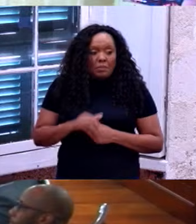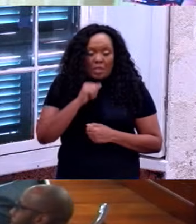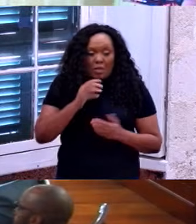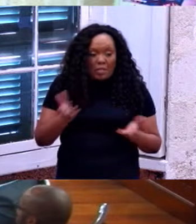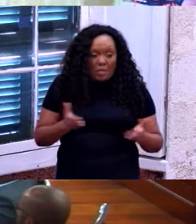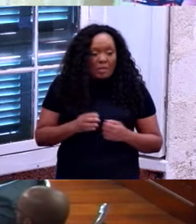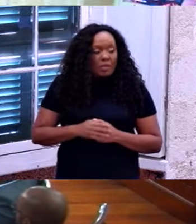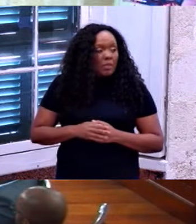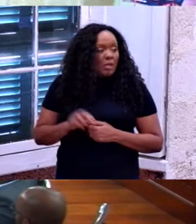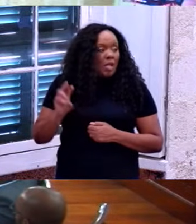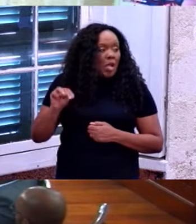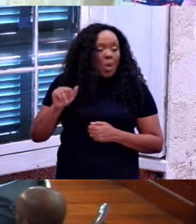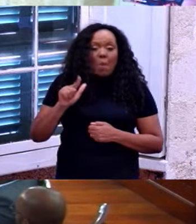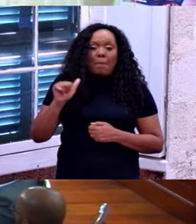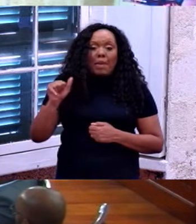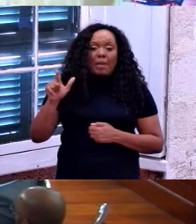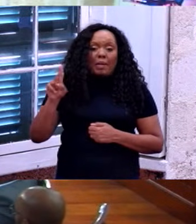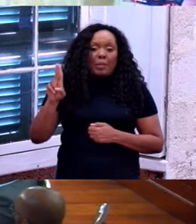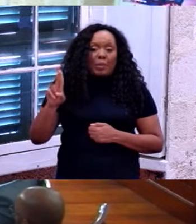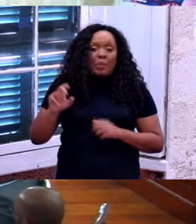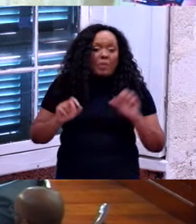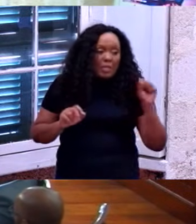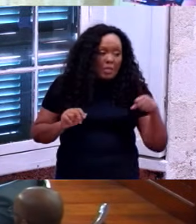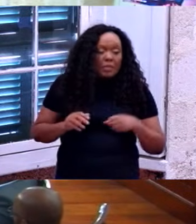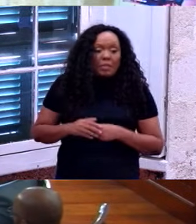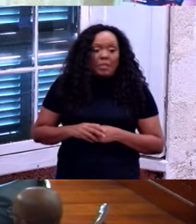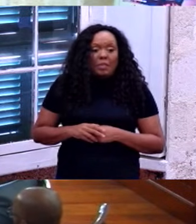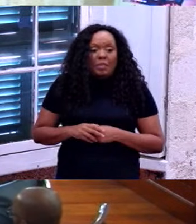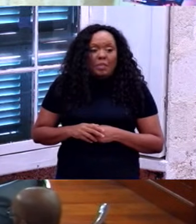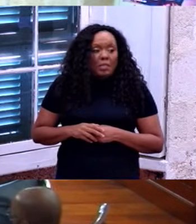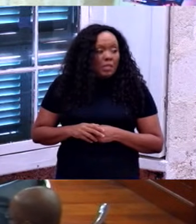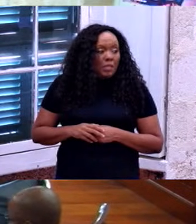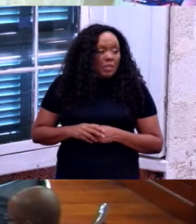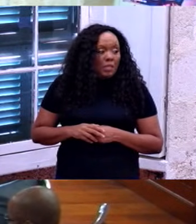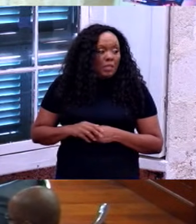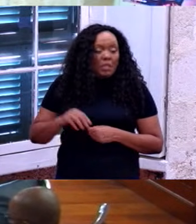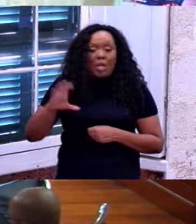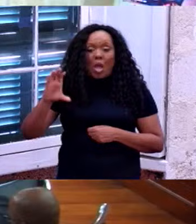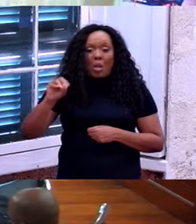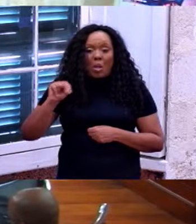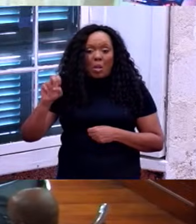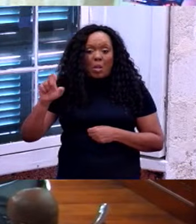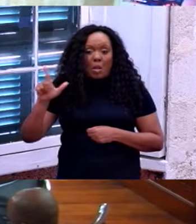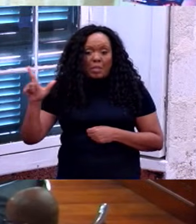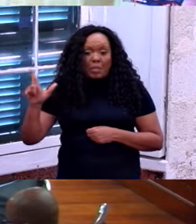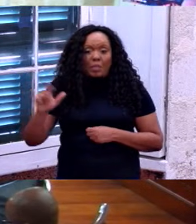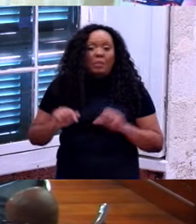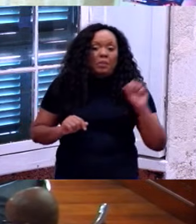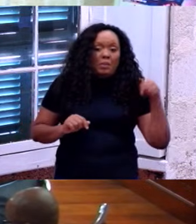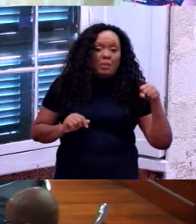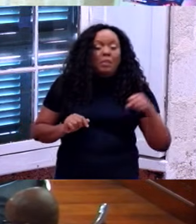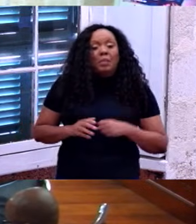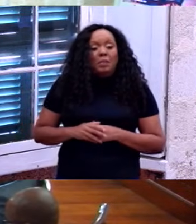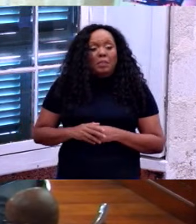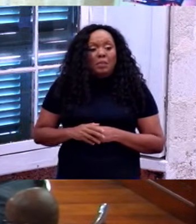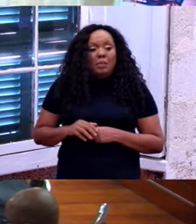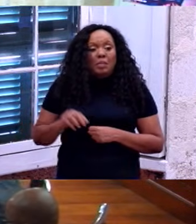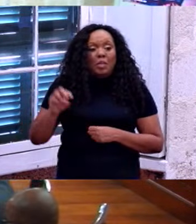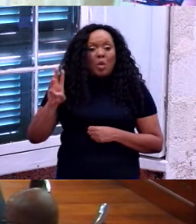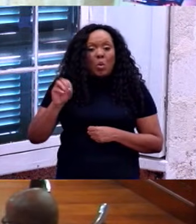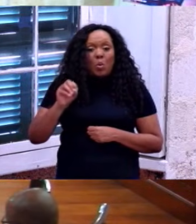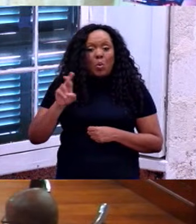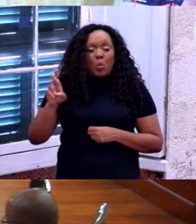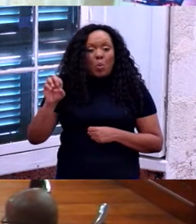Senator Malalu, Aye. Senator Dr. Kenneth Connell, Yes. Senator Worrell,